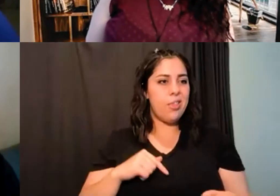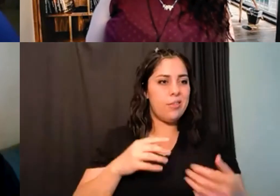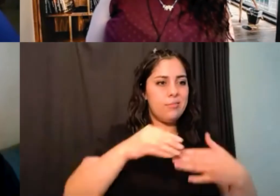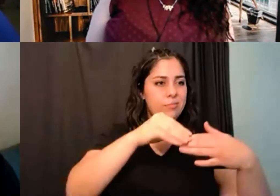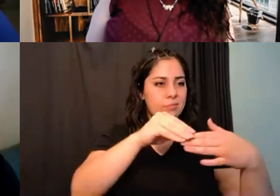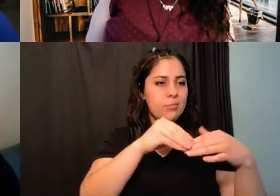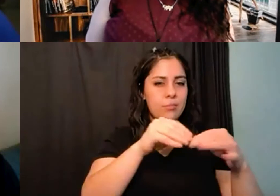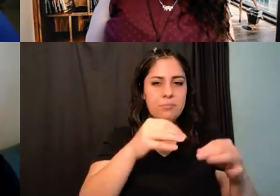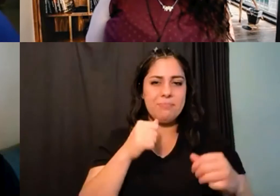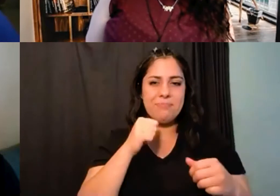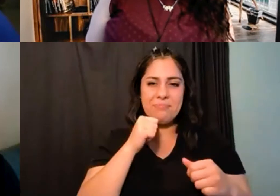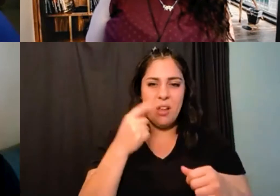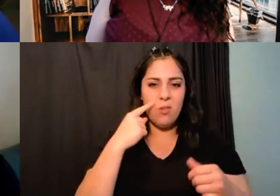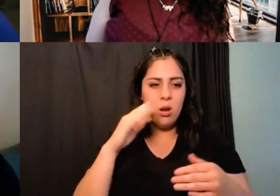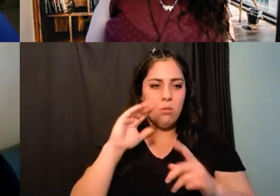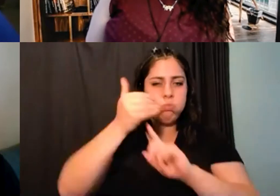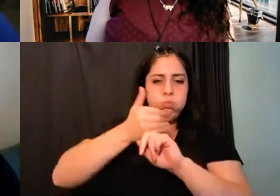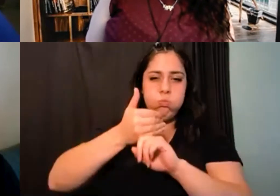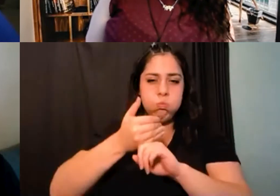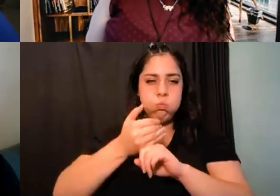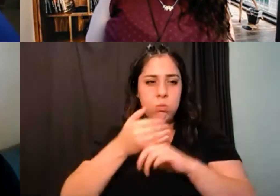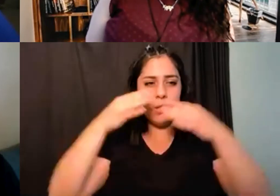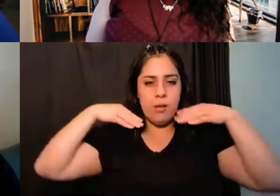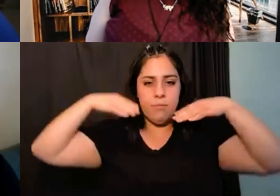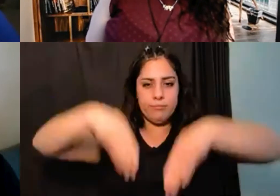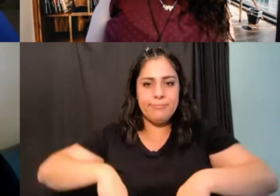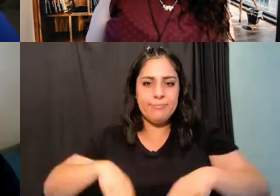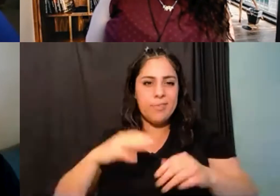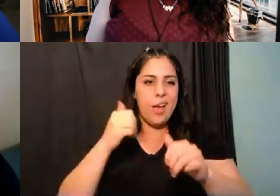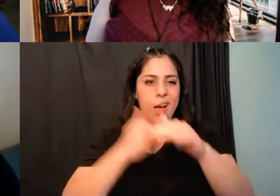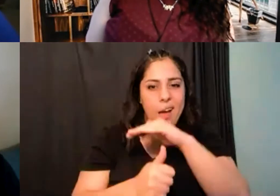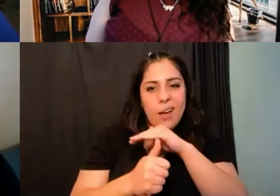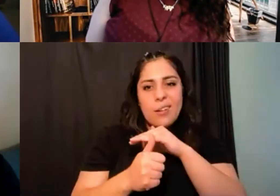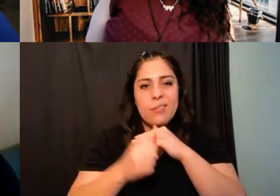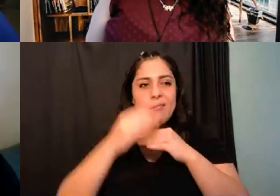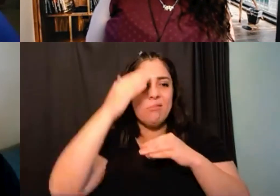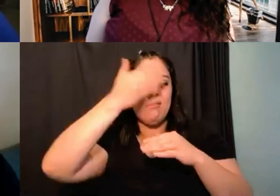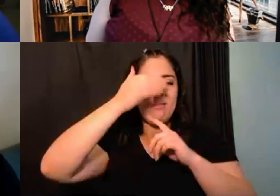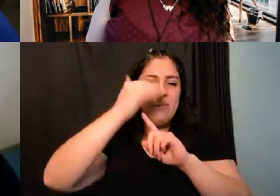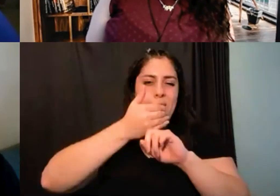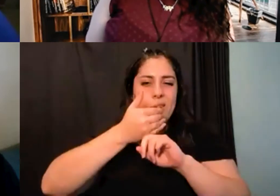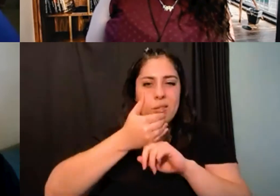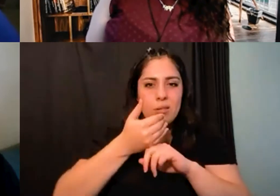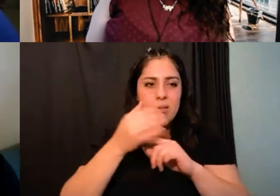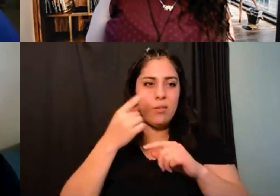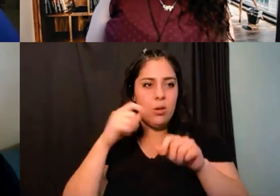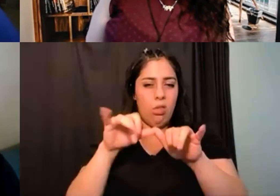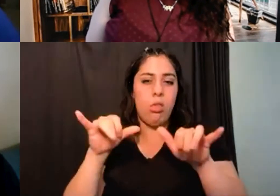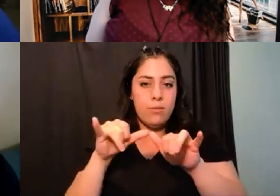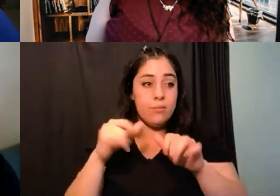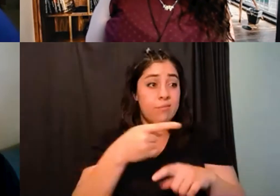hide, not made to mask, not made to expand. These clothes do not come in your